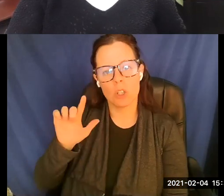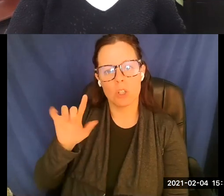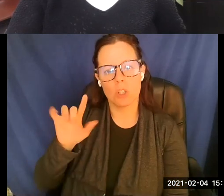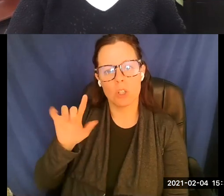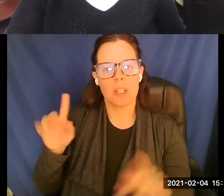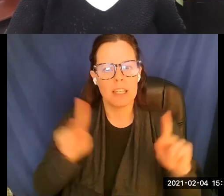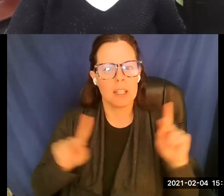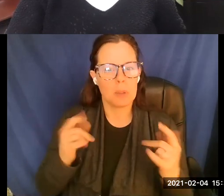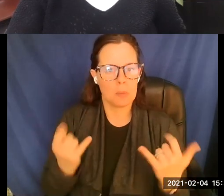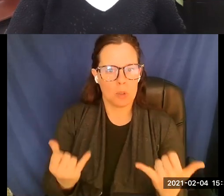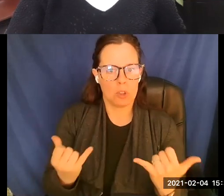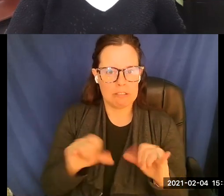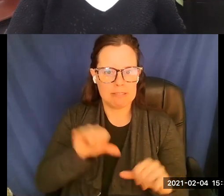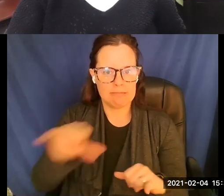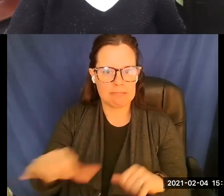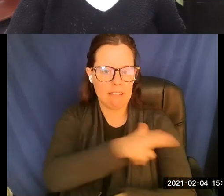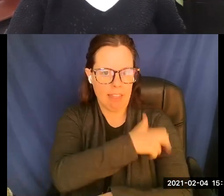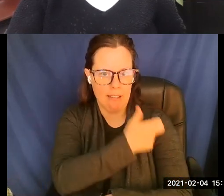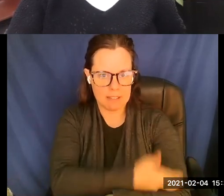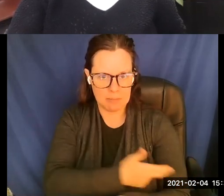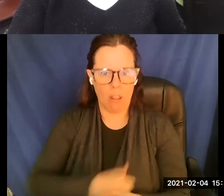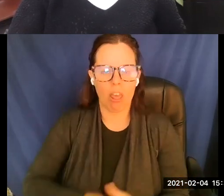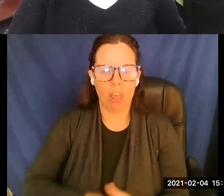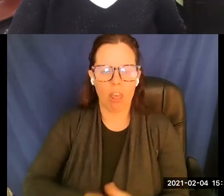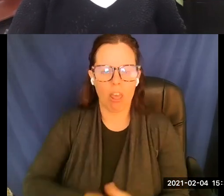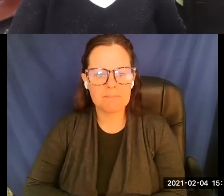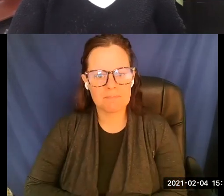currently hospitalized in Rock Island County.